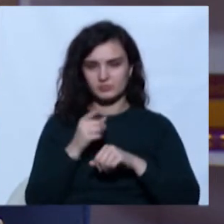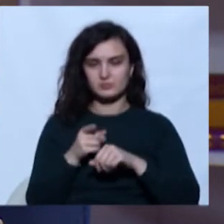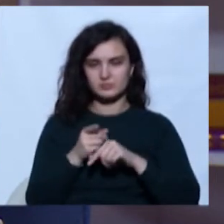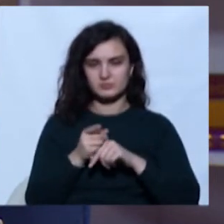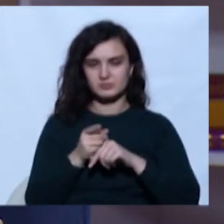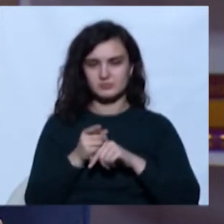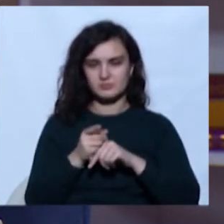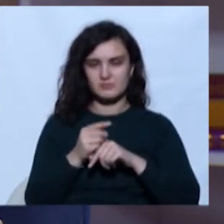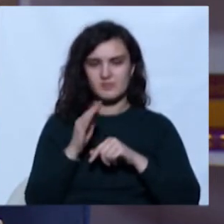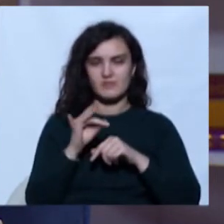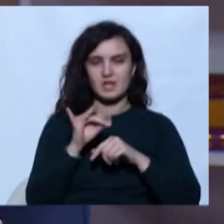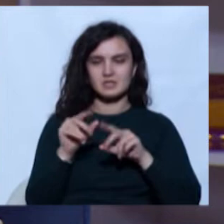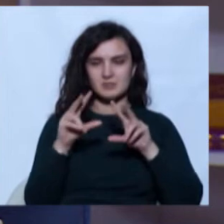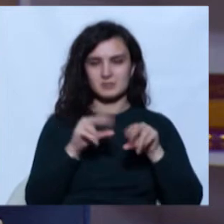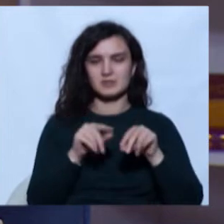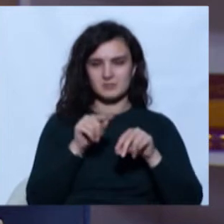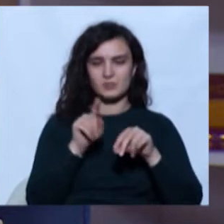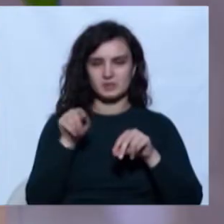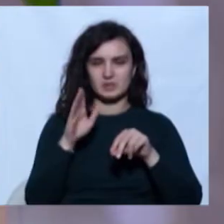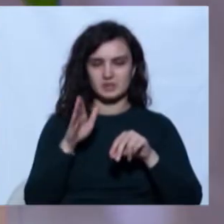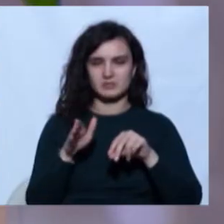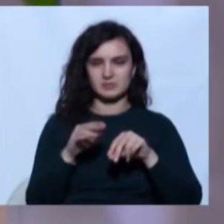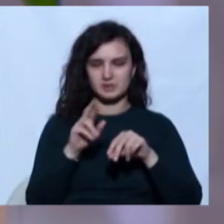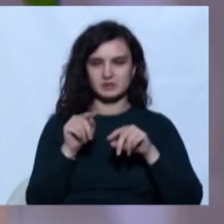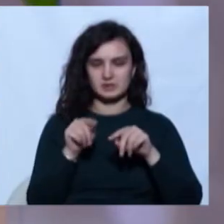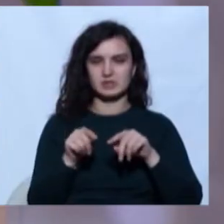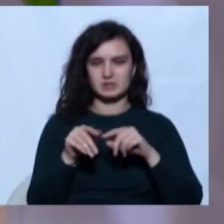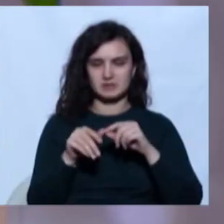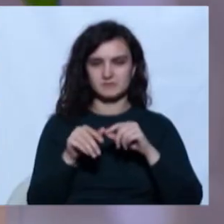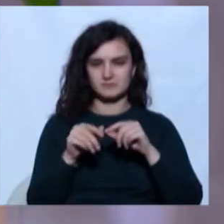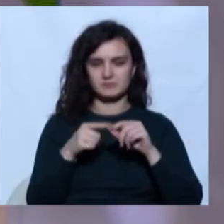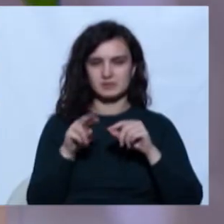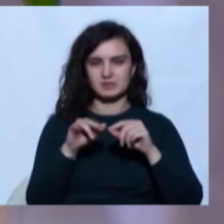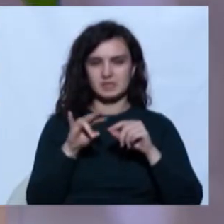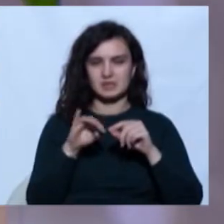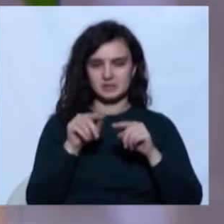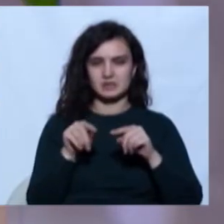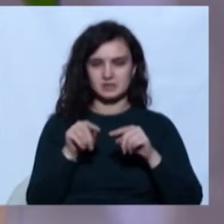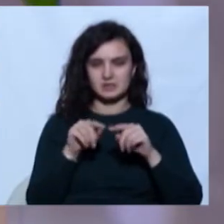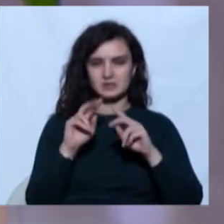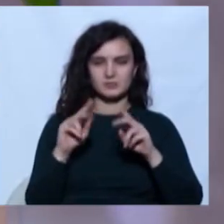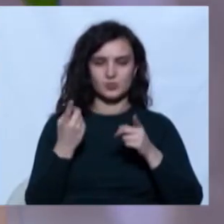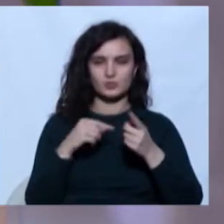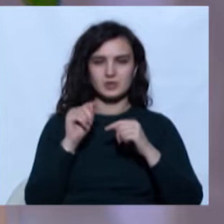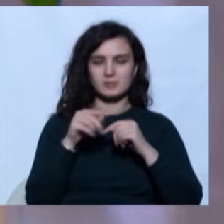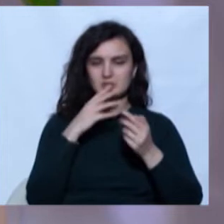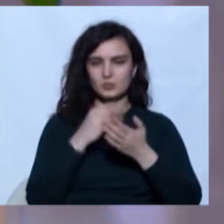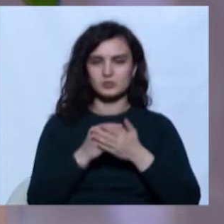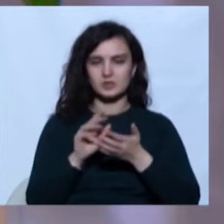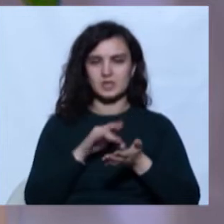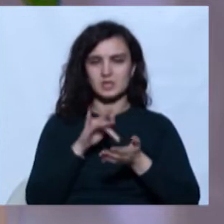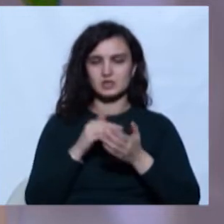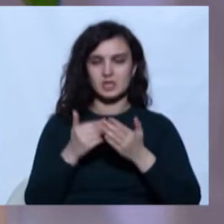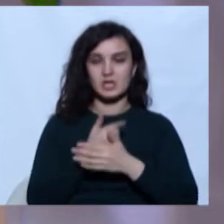treasure that Faria promised would be there. And with that new treasure, Dantes finally returns to his old town with a new